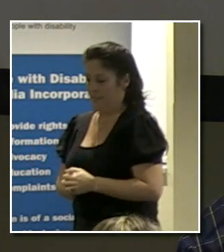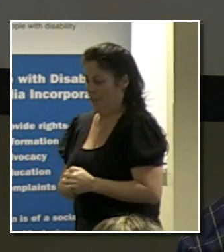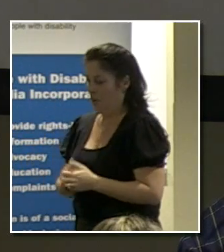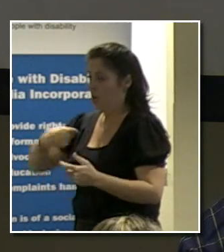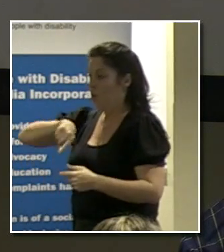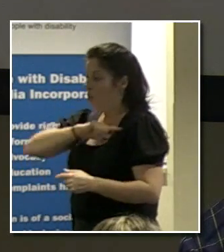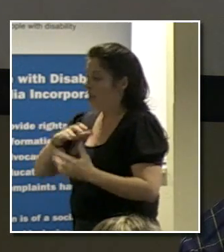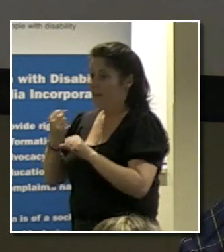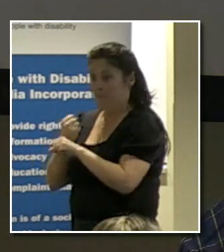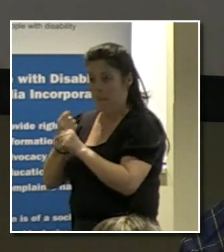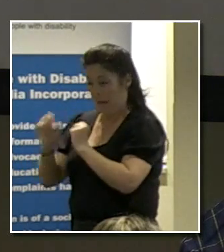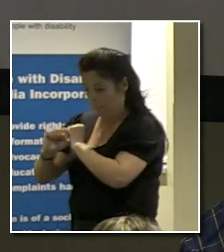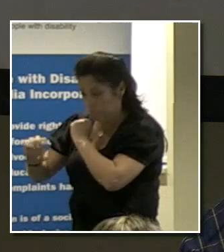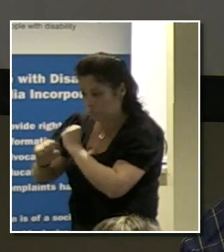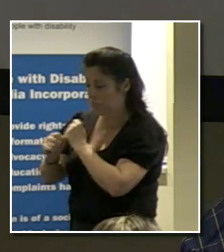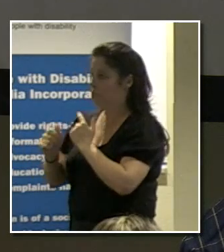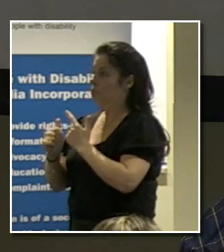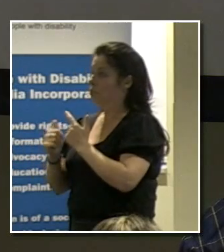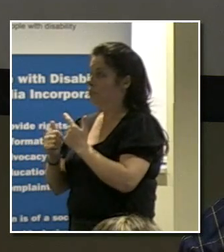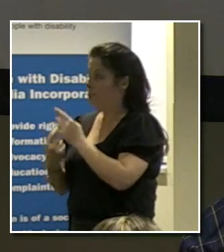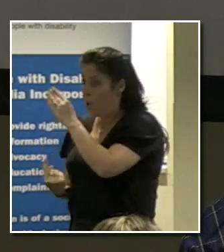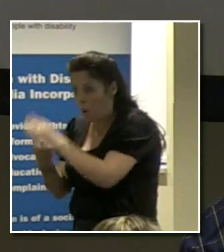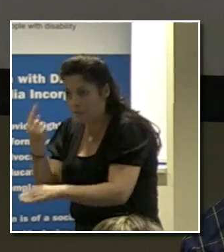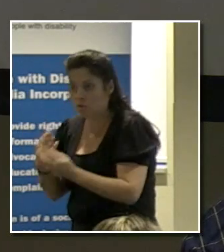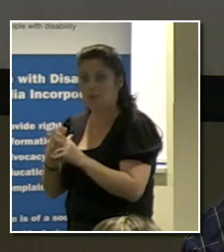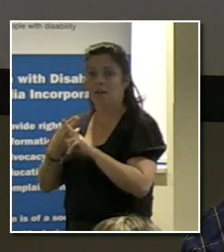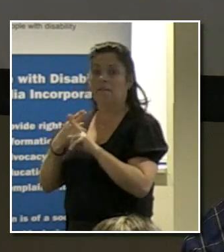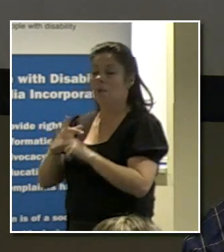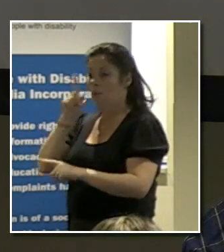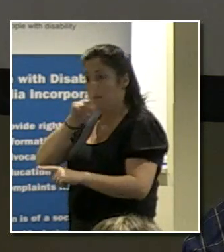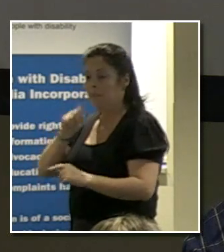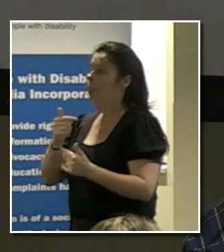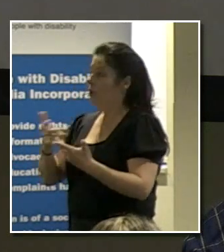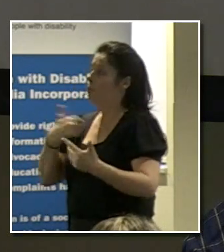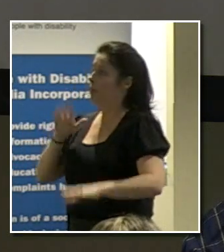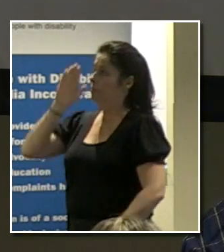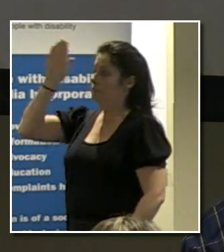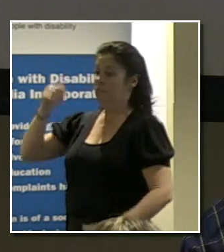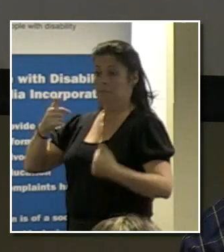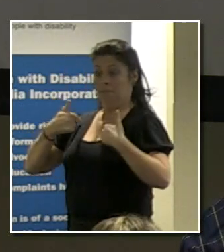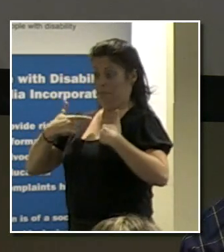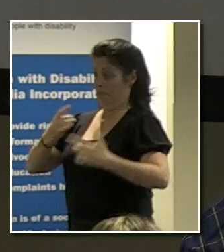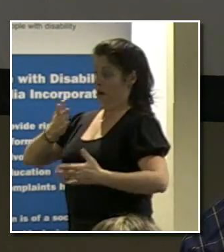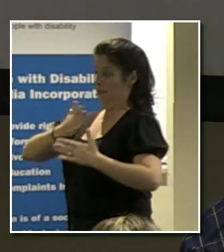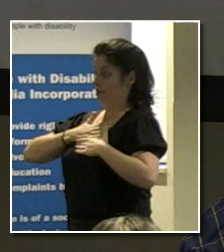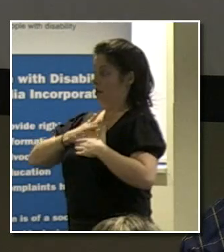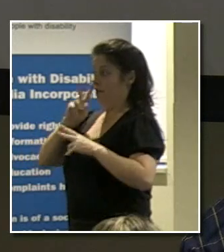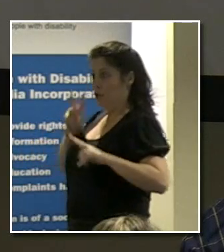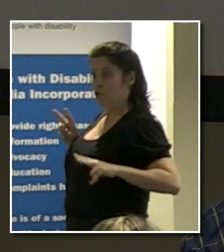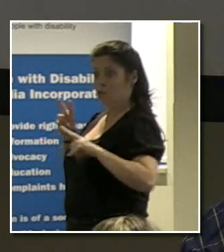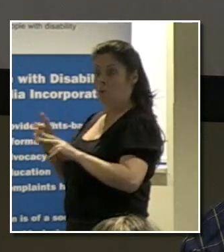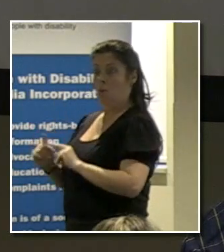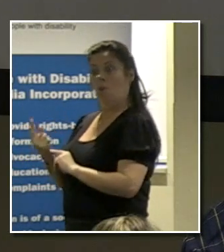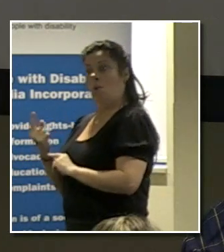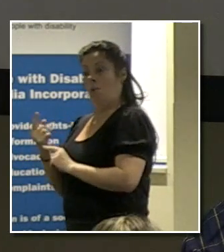up about the abuse they've experienced or witnessed, and I was pleased to sit in on one of these sessions and see the personal witness provided